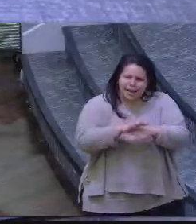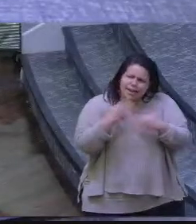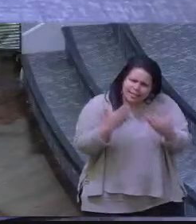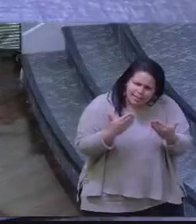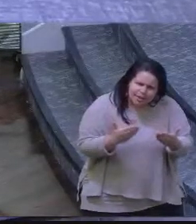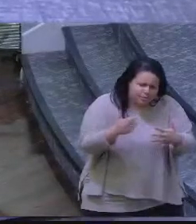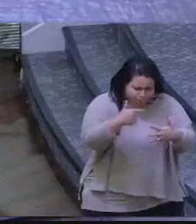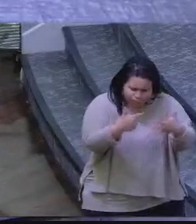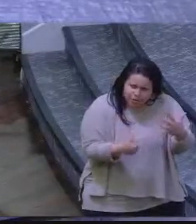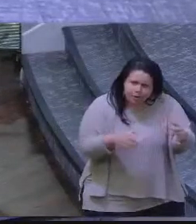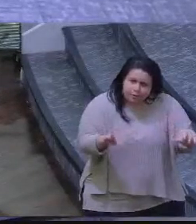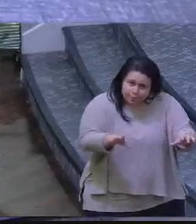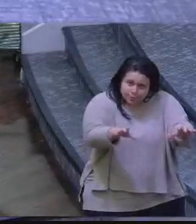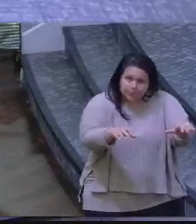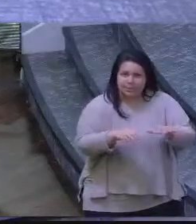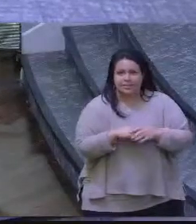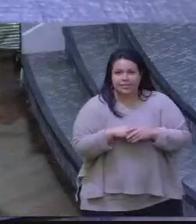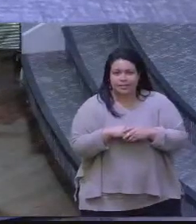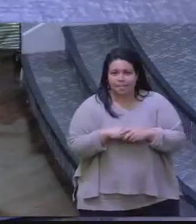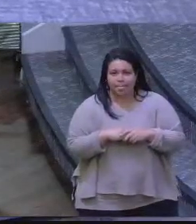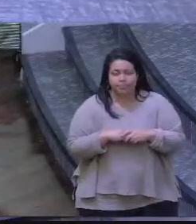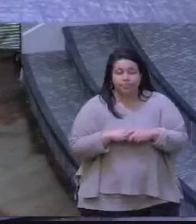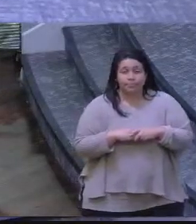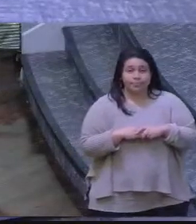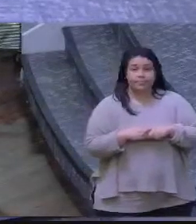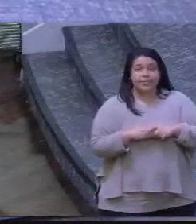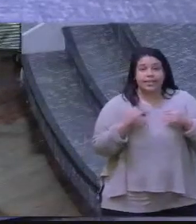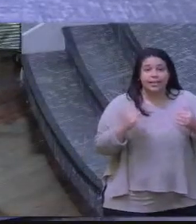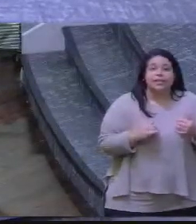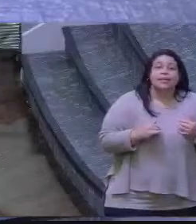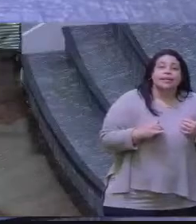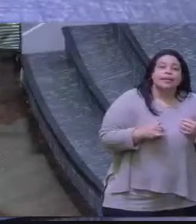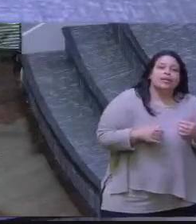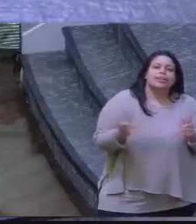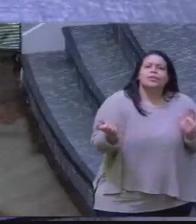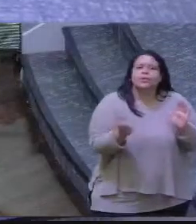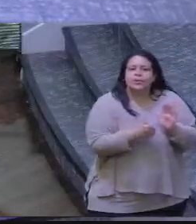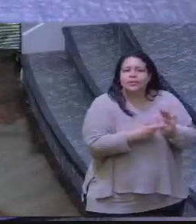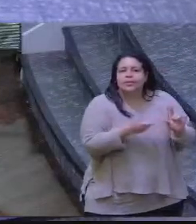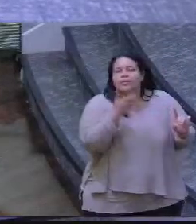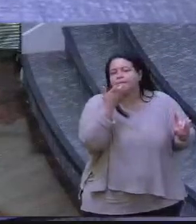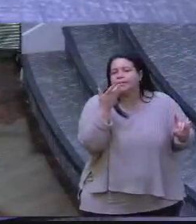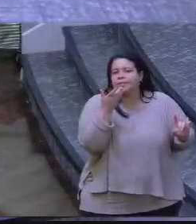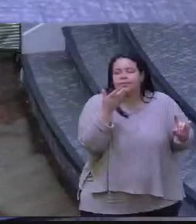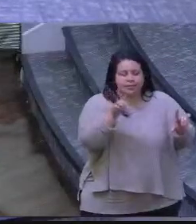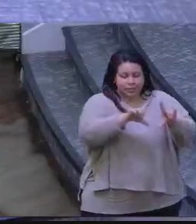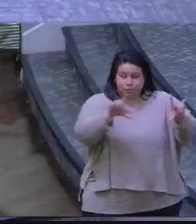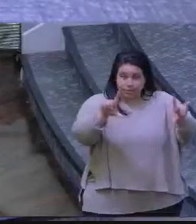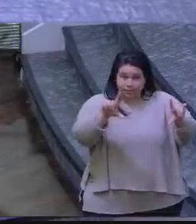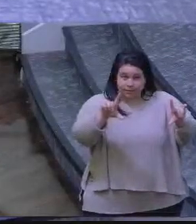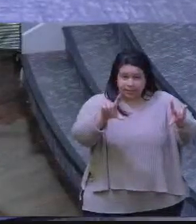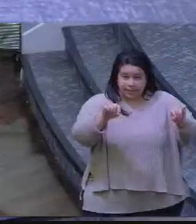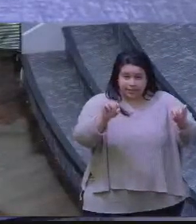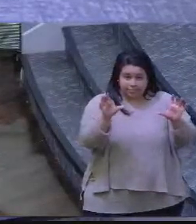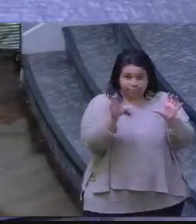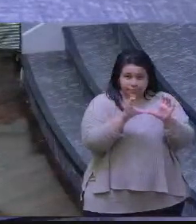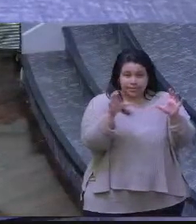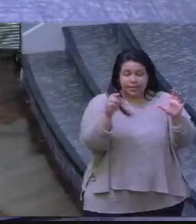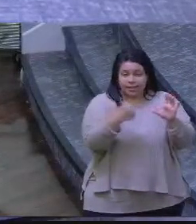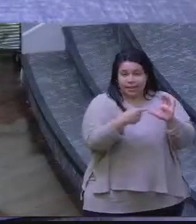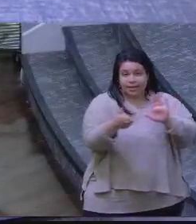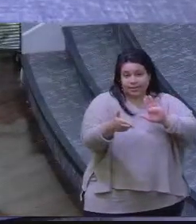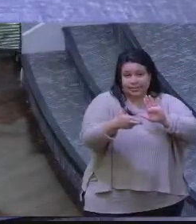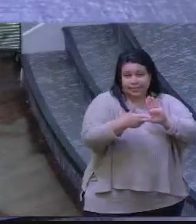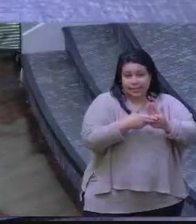do. This time, you'll see we're honoring Timothy Road with a certificate that's signed by State Superintendent